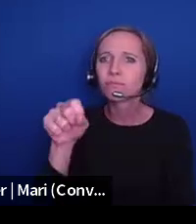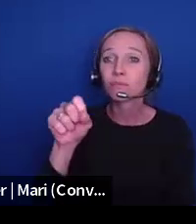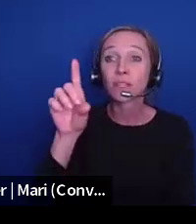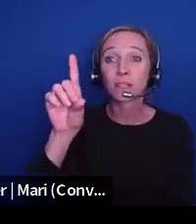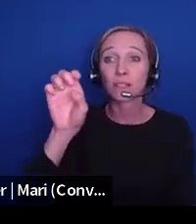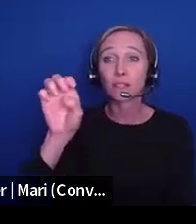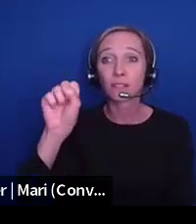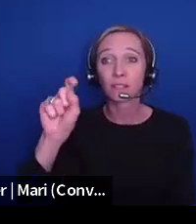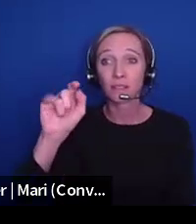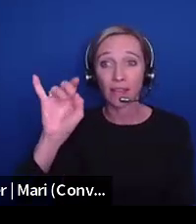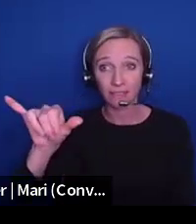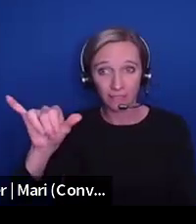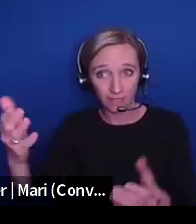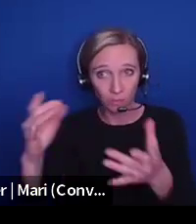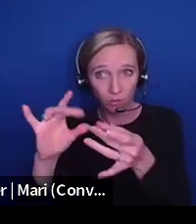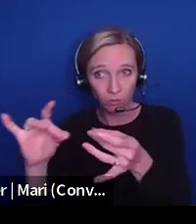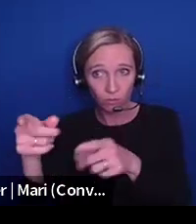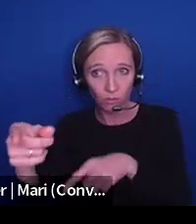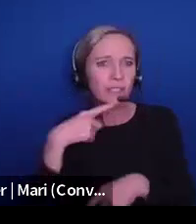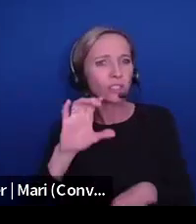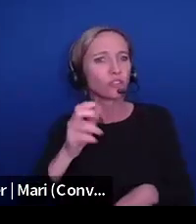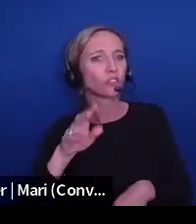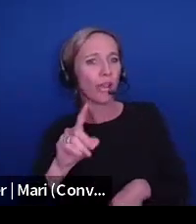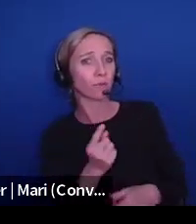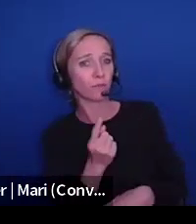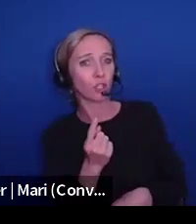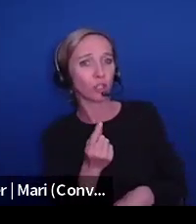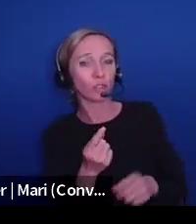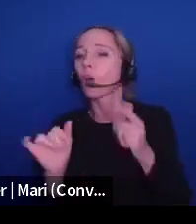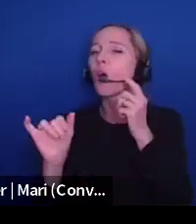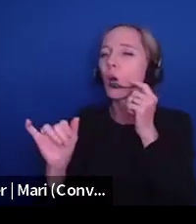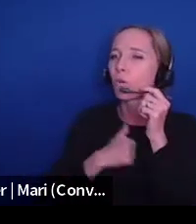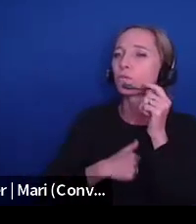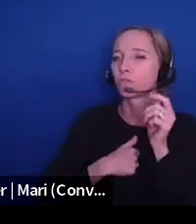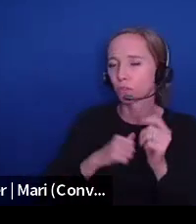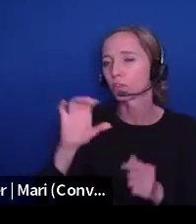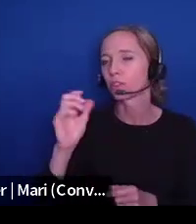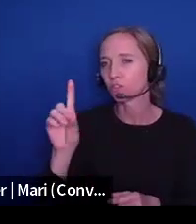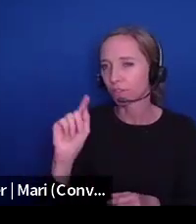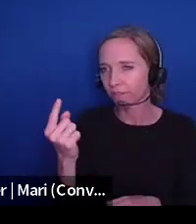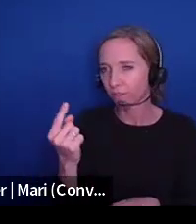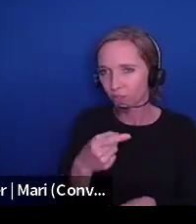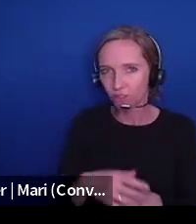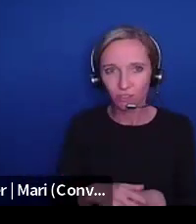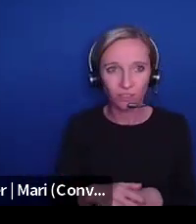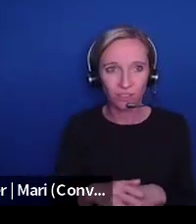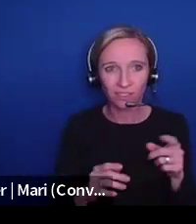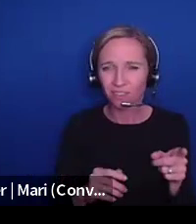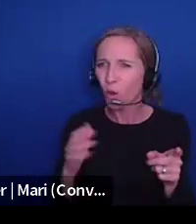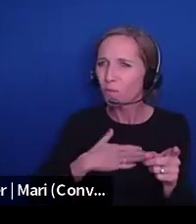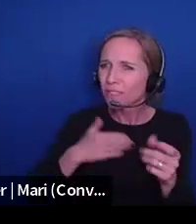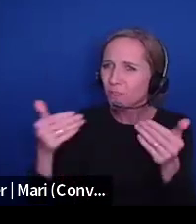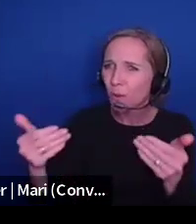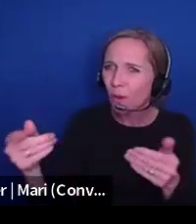Yes, Destiny, you wanted to say something? Chad was first. Sorry. Oh, Chad was first. Sorry, Chad was first. Oh, please go